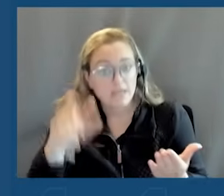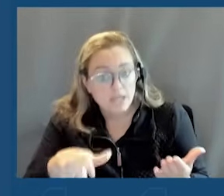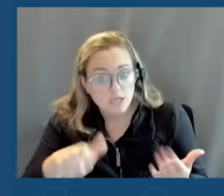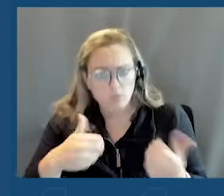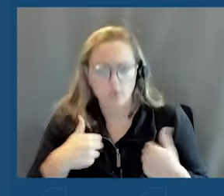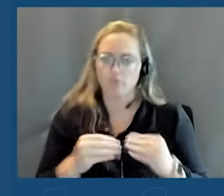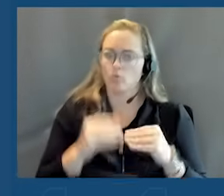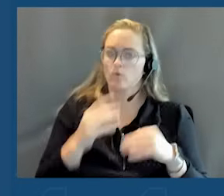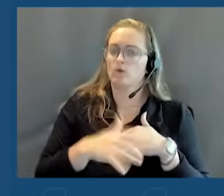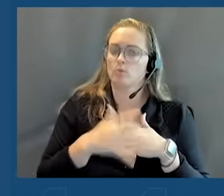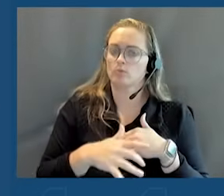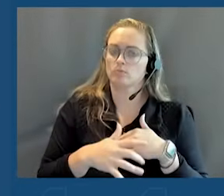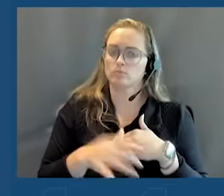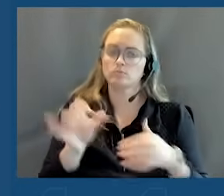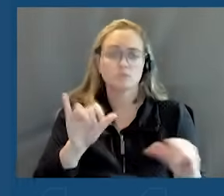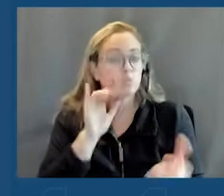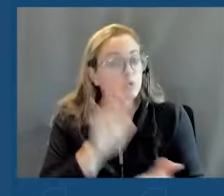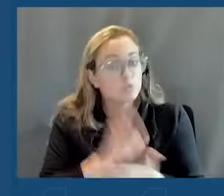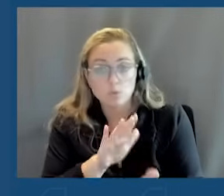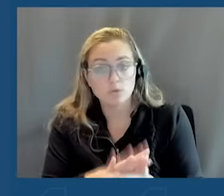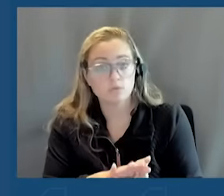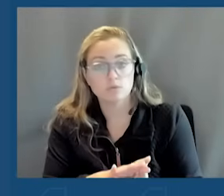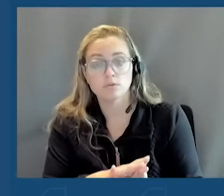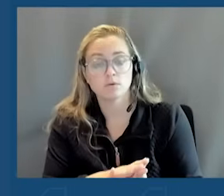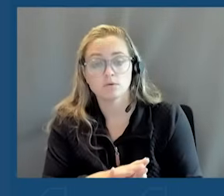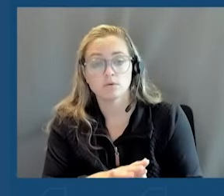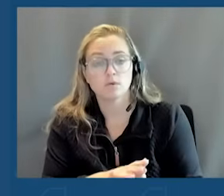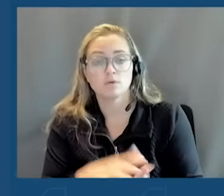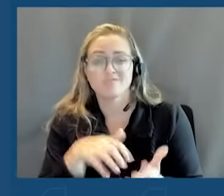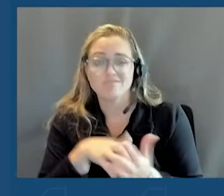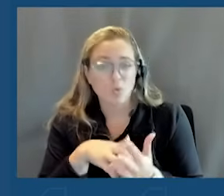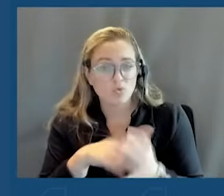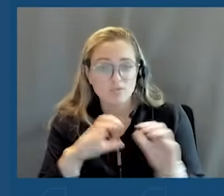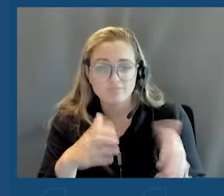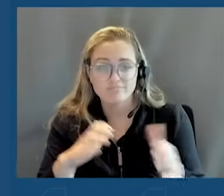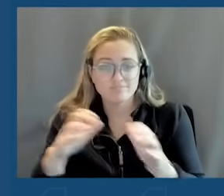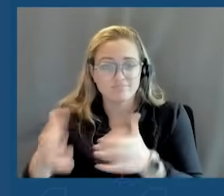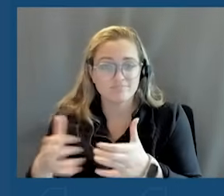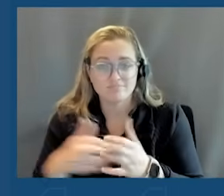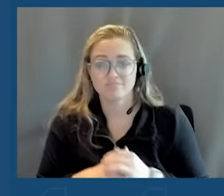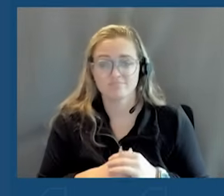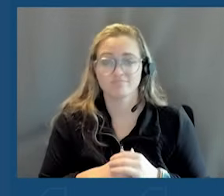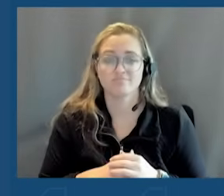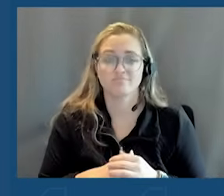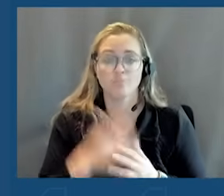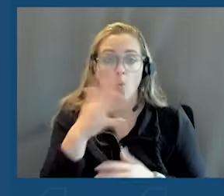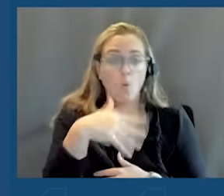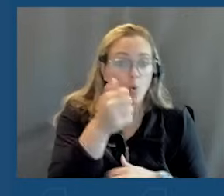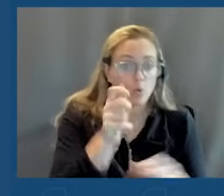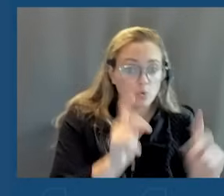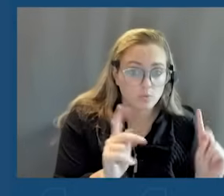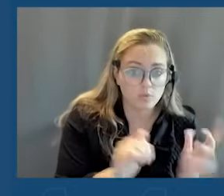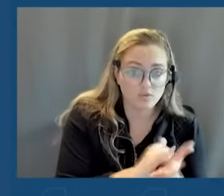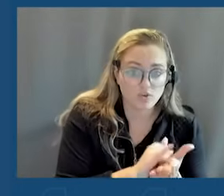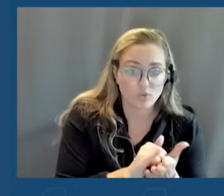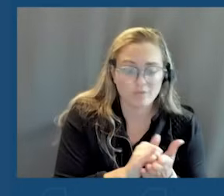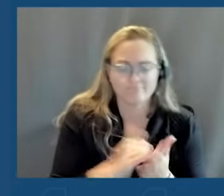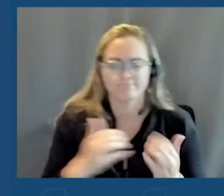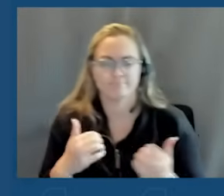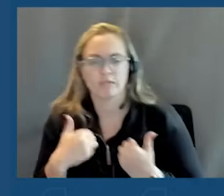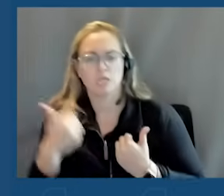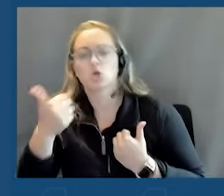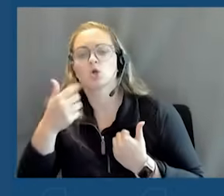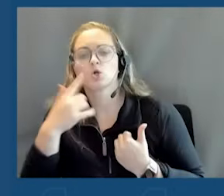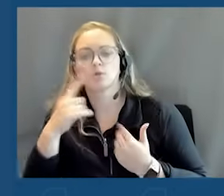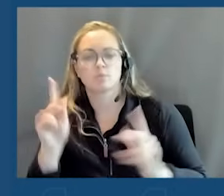our stockpile. Same with schools. Two vulnerable populations. Older residents of New York, younger residents of New